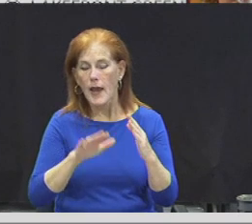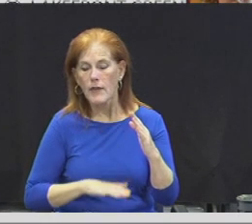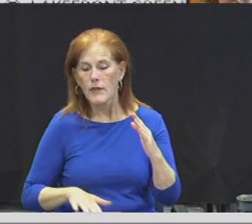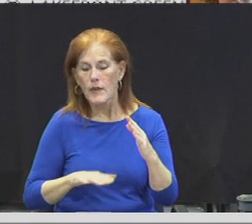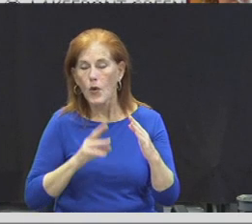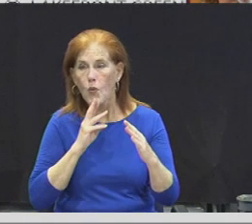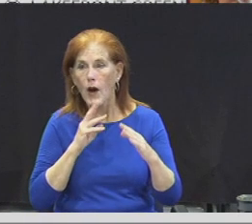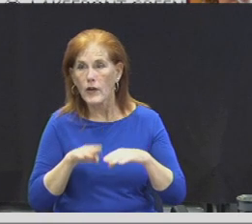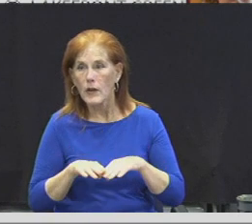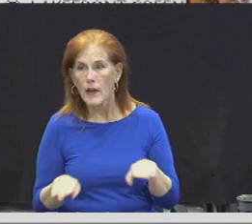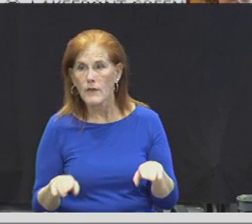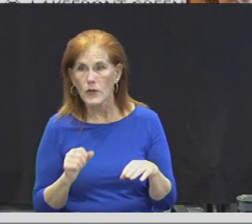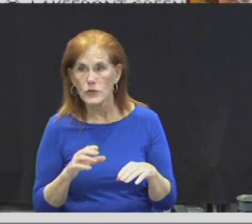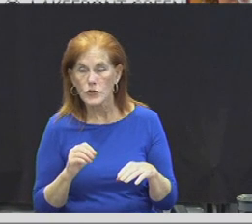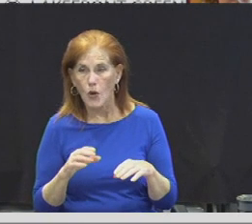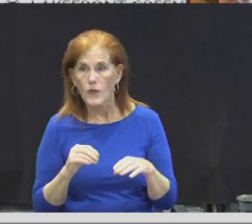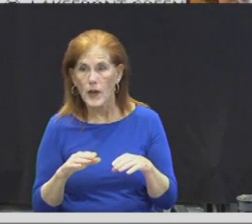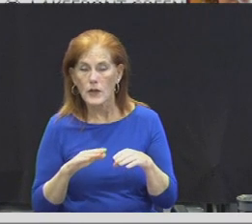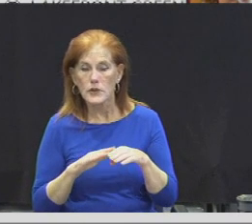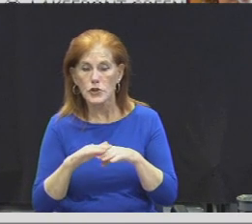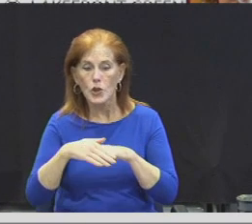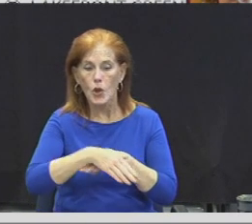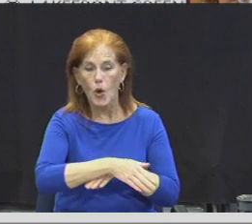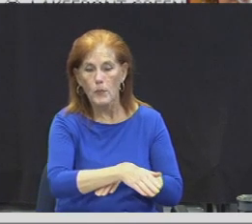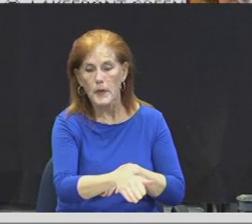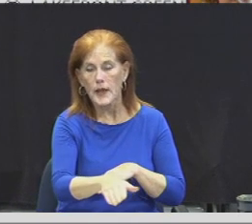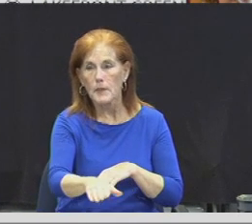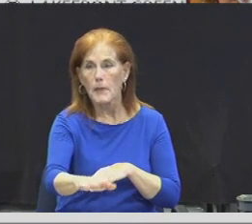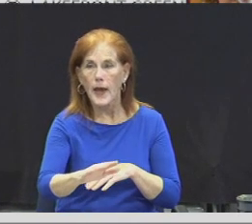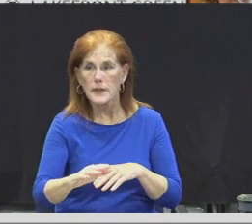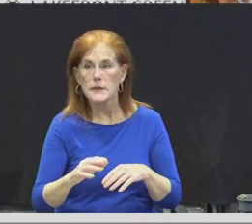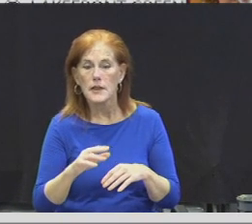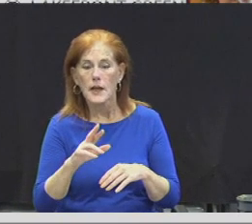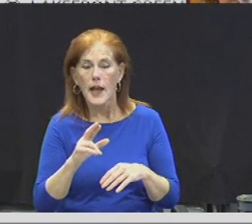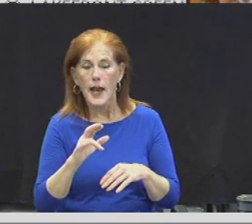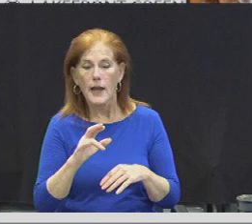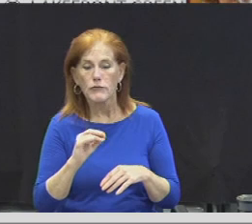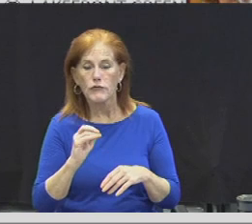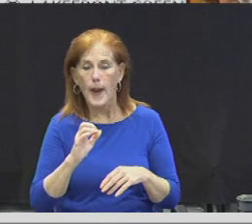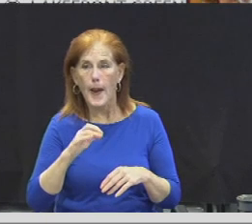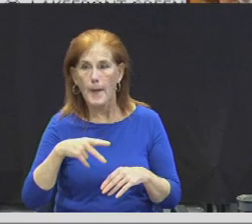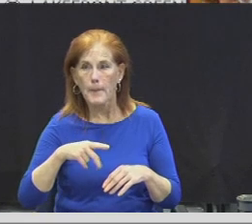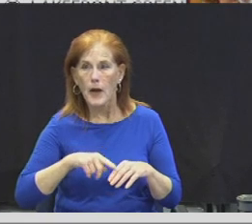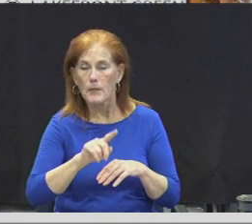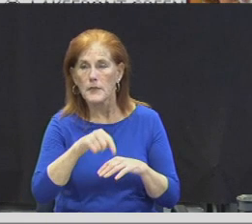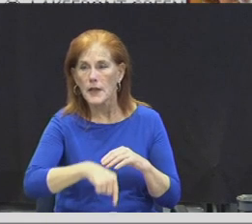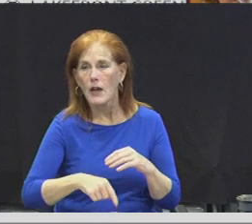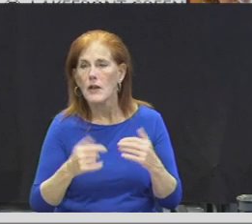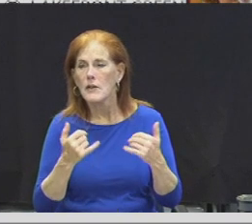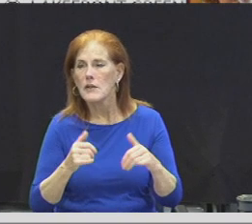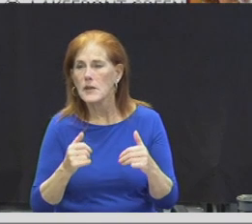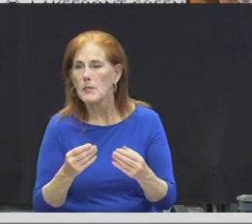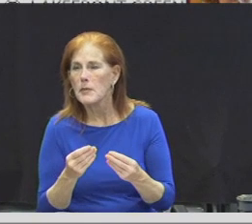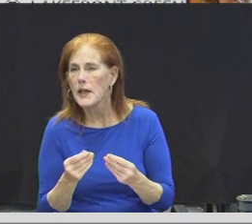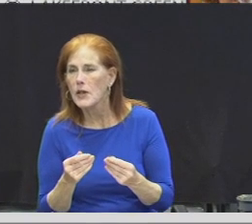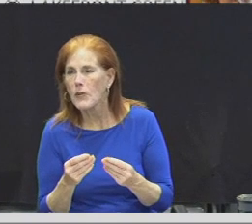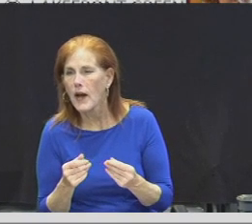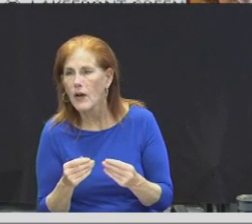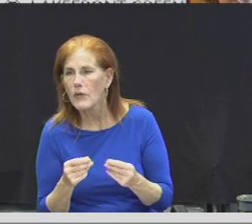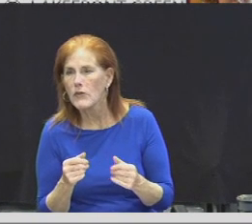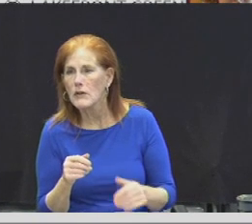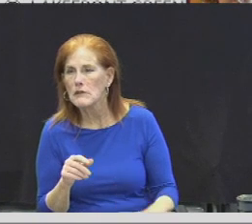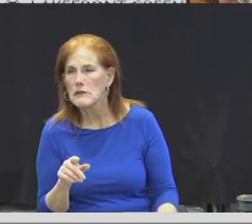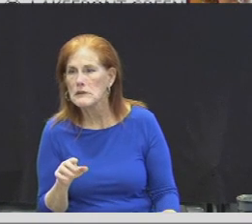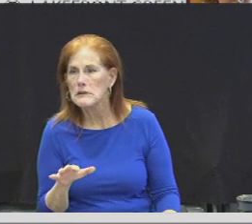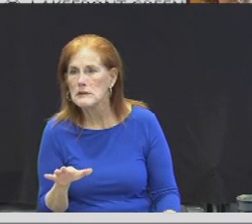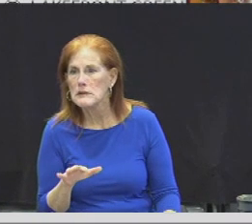level. So there's a series of sloping paths and ramps that come up and down. There's a playground over here, which is, again, kind